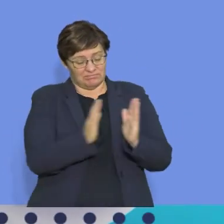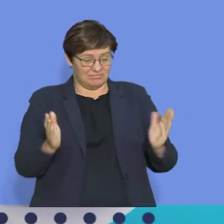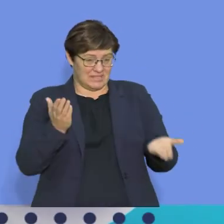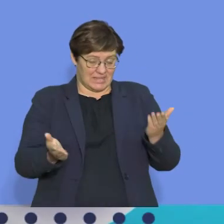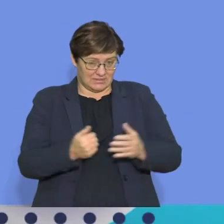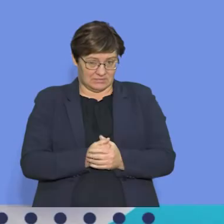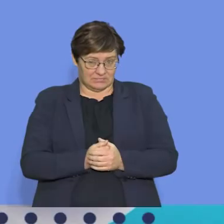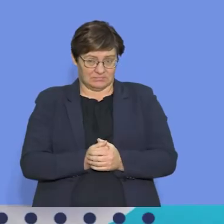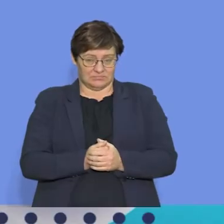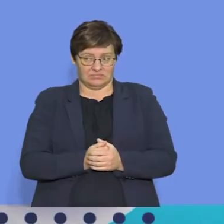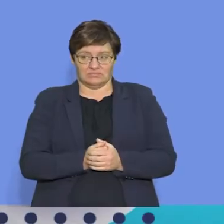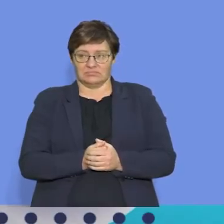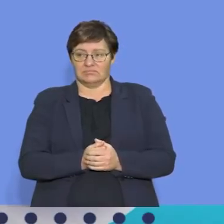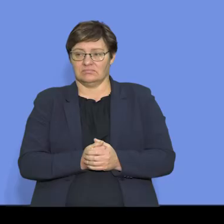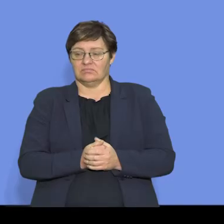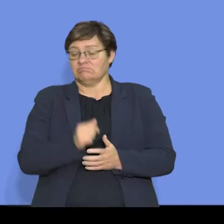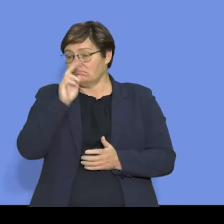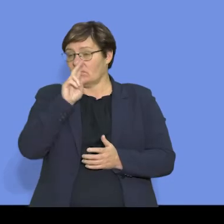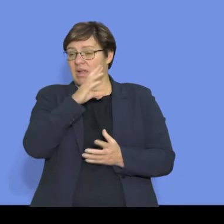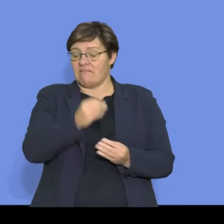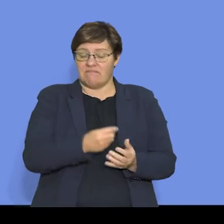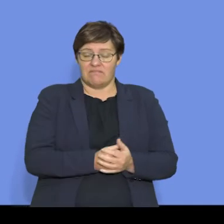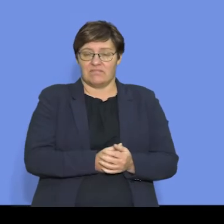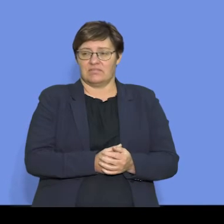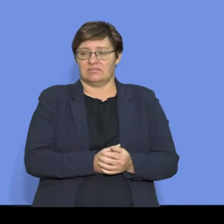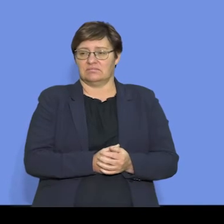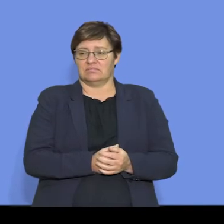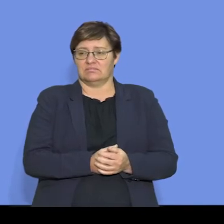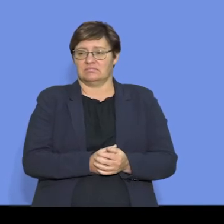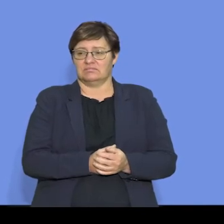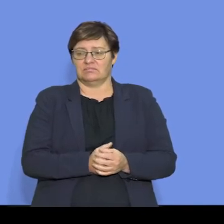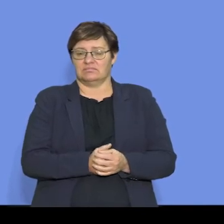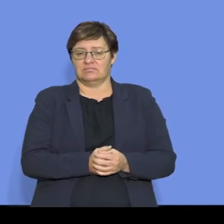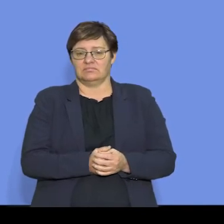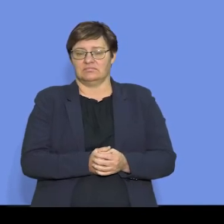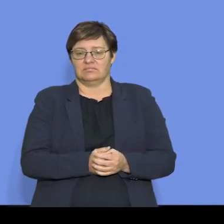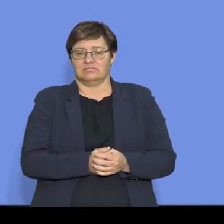scale. And if we have a look here, it's the